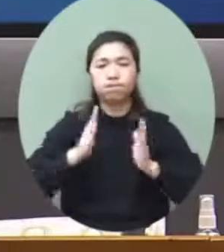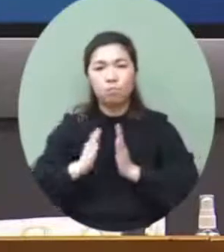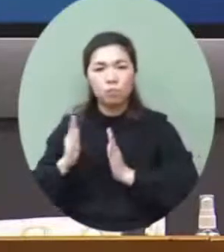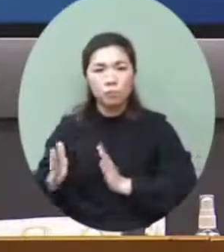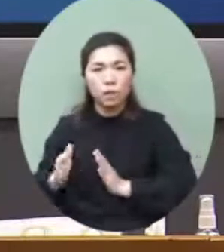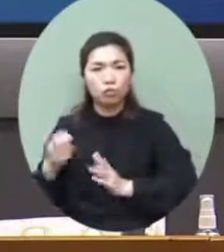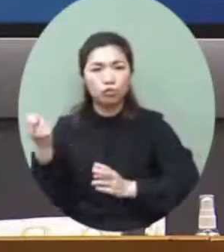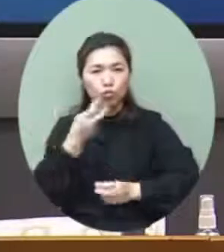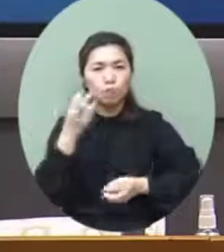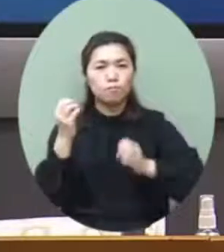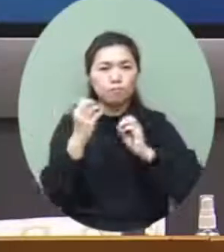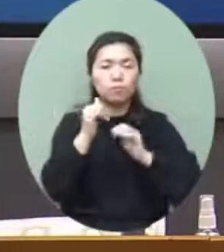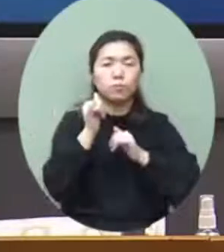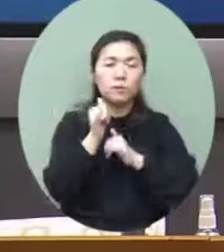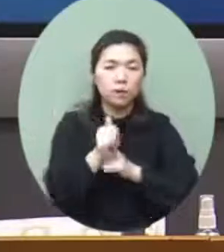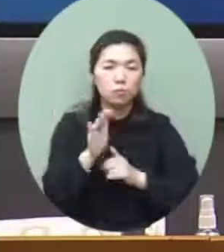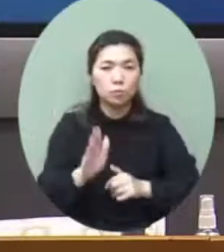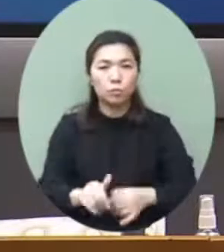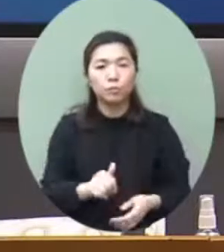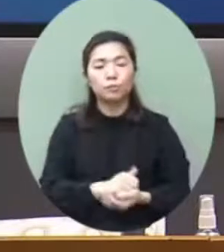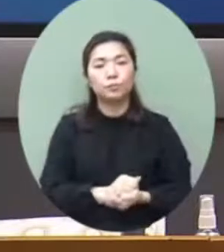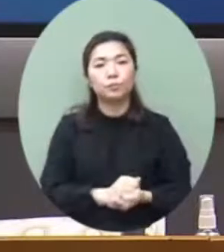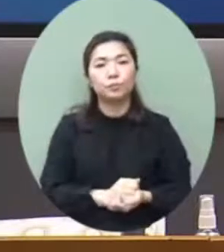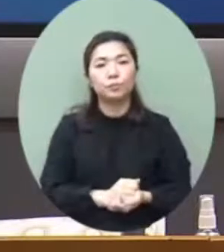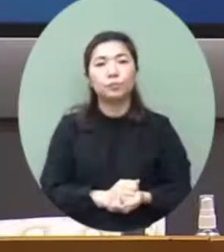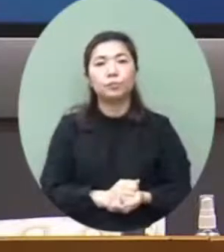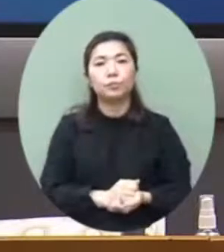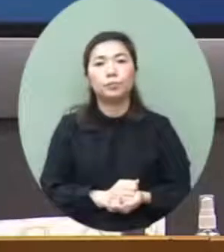control and treatment procedures.